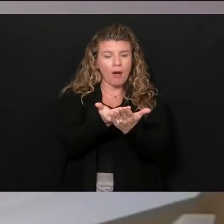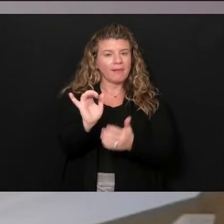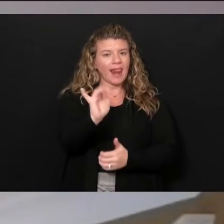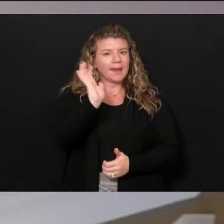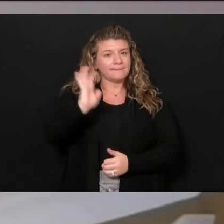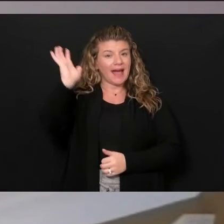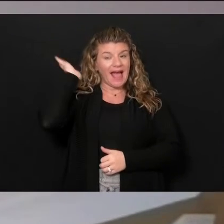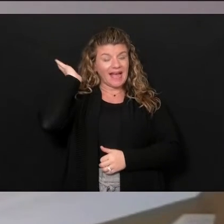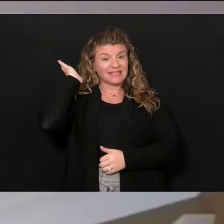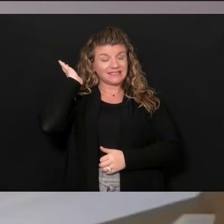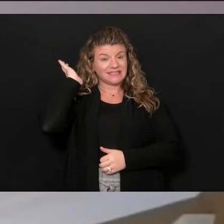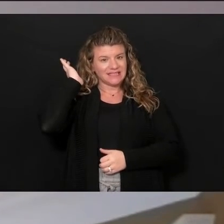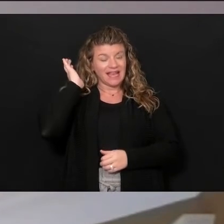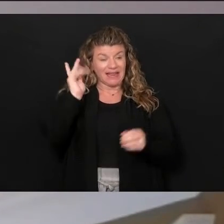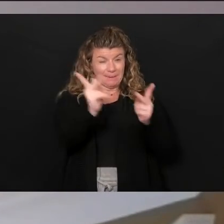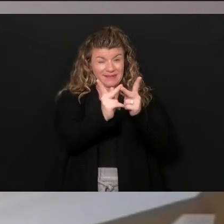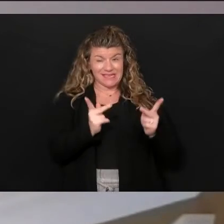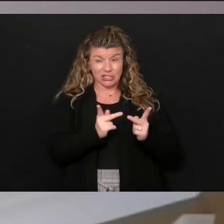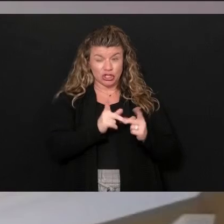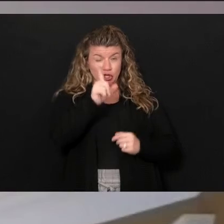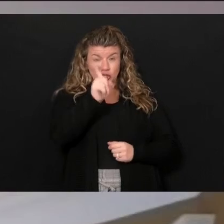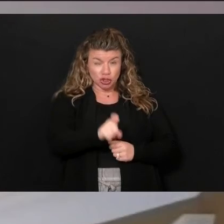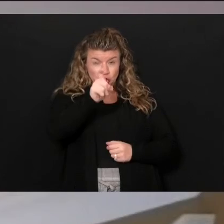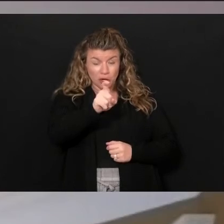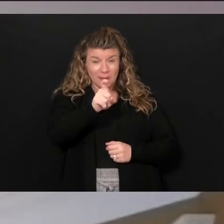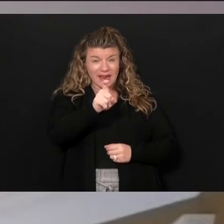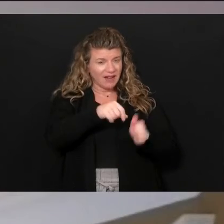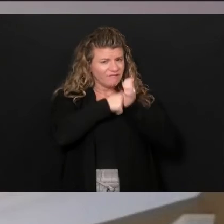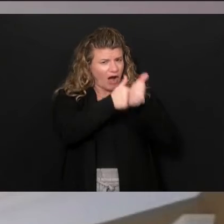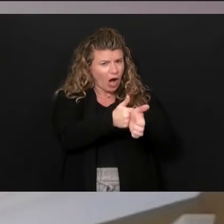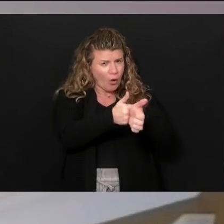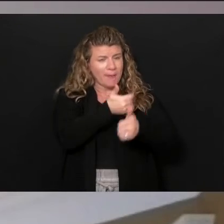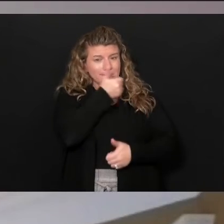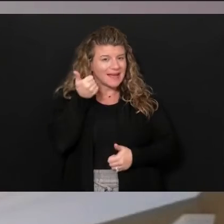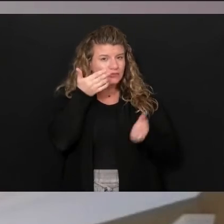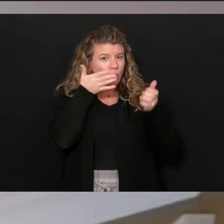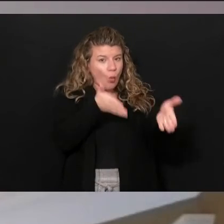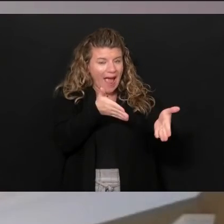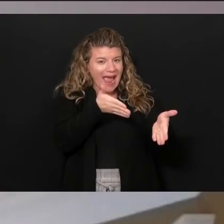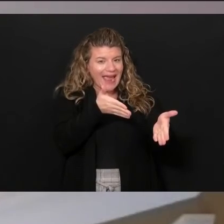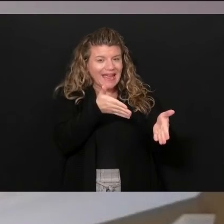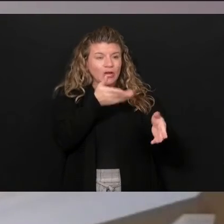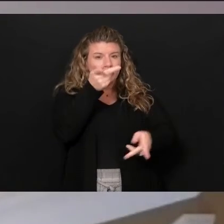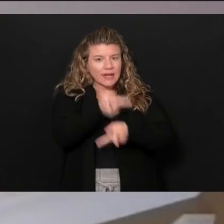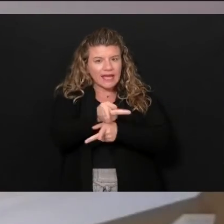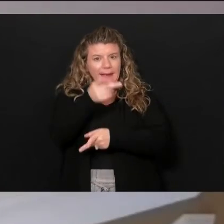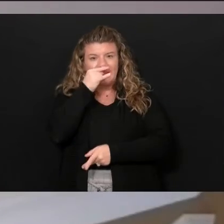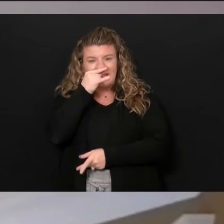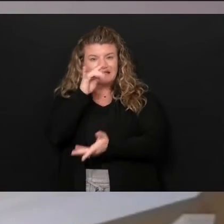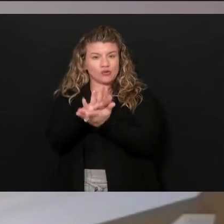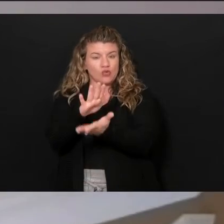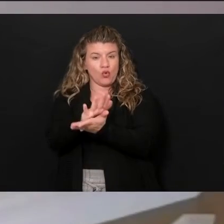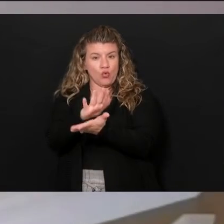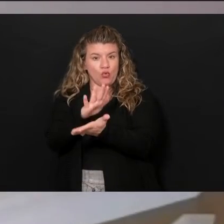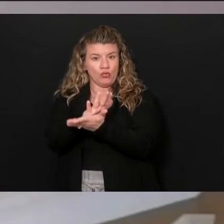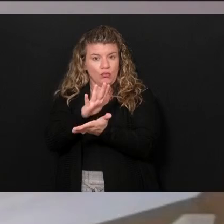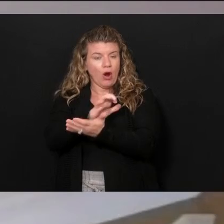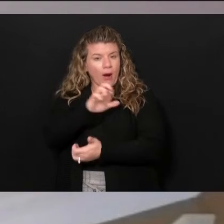the default position should be to try as best as possible, within reason, to keep children in school or get them back in